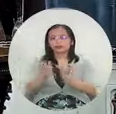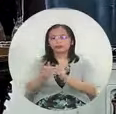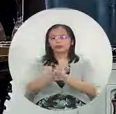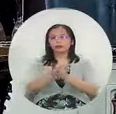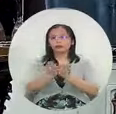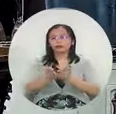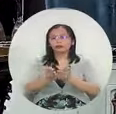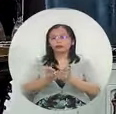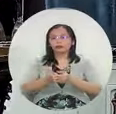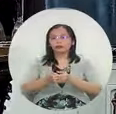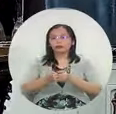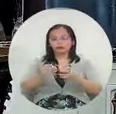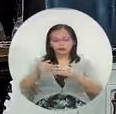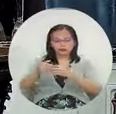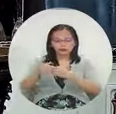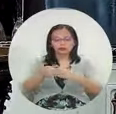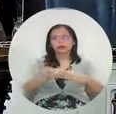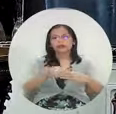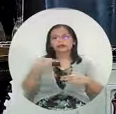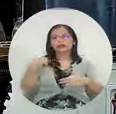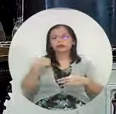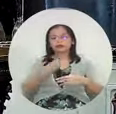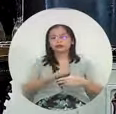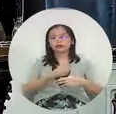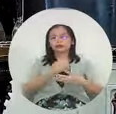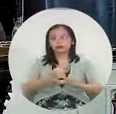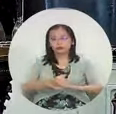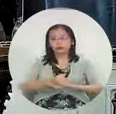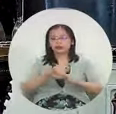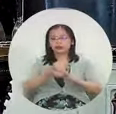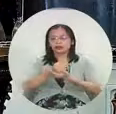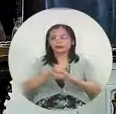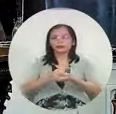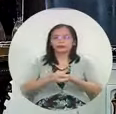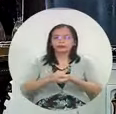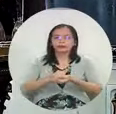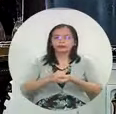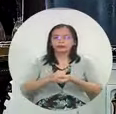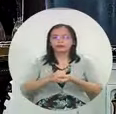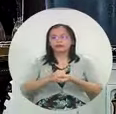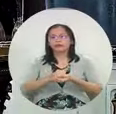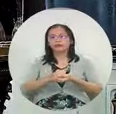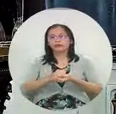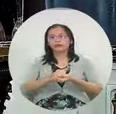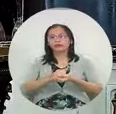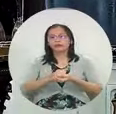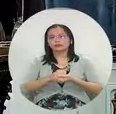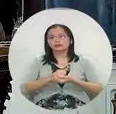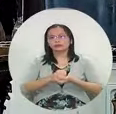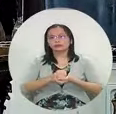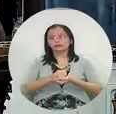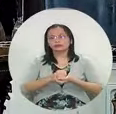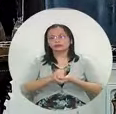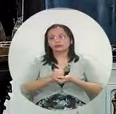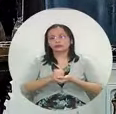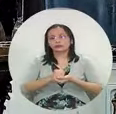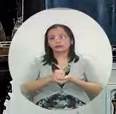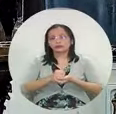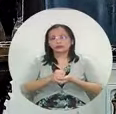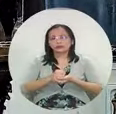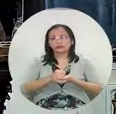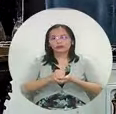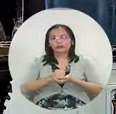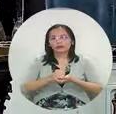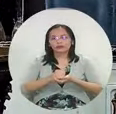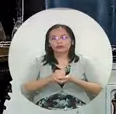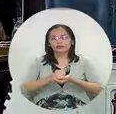And sometimes, you know, we do not think very much about the Word of God. We are begotten by the Word of God. We are